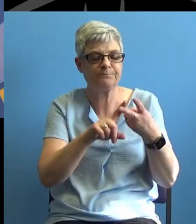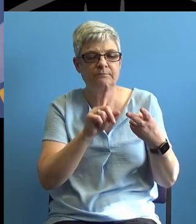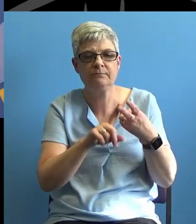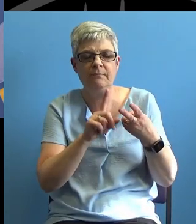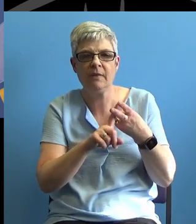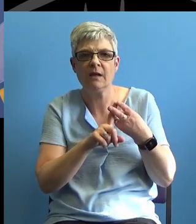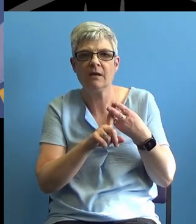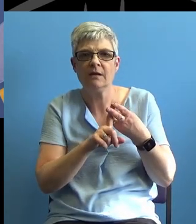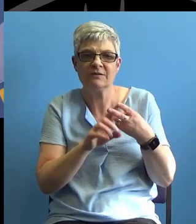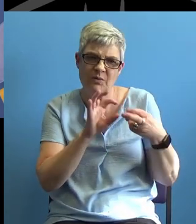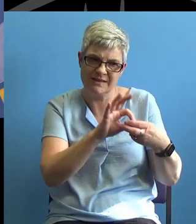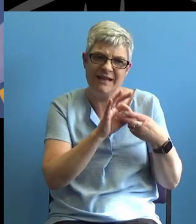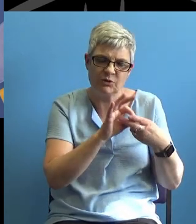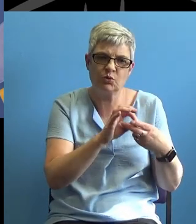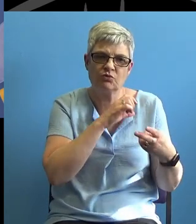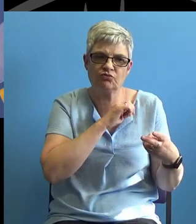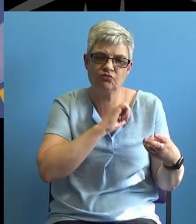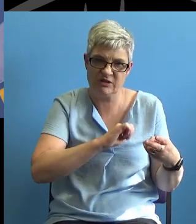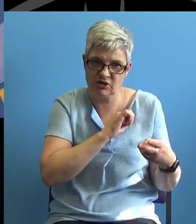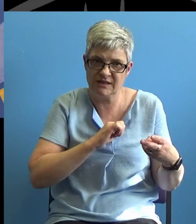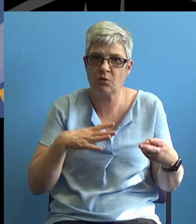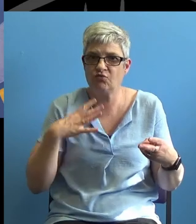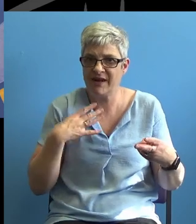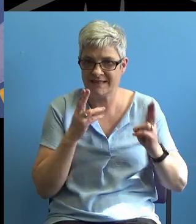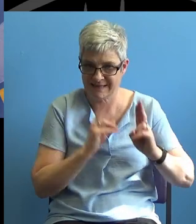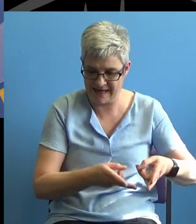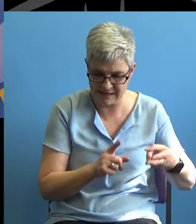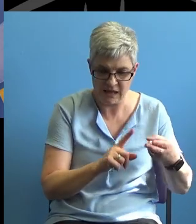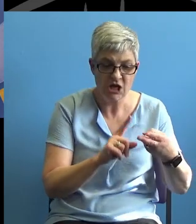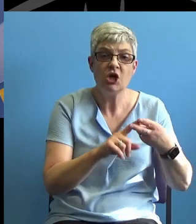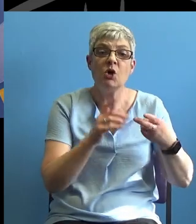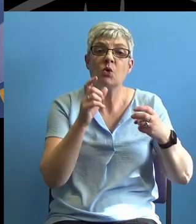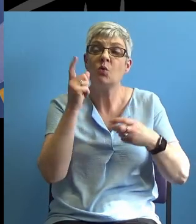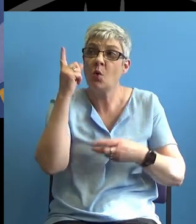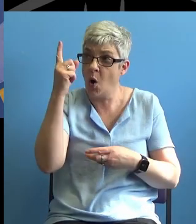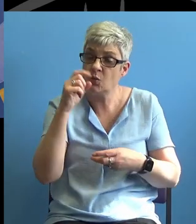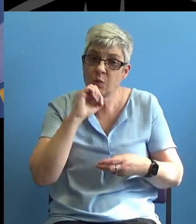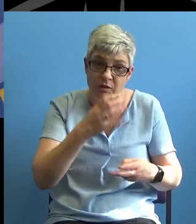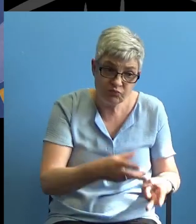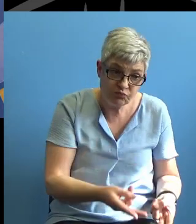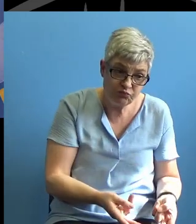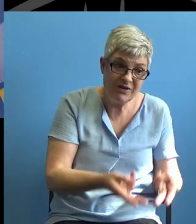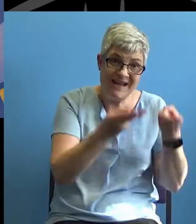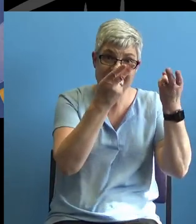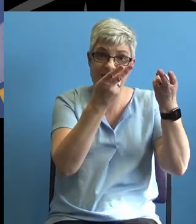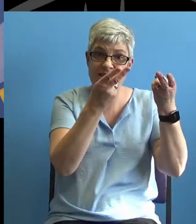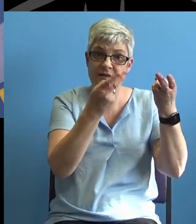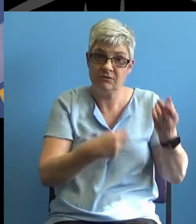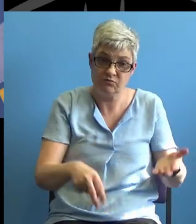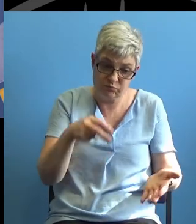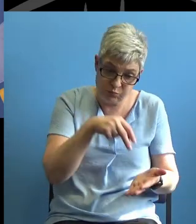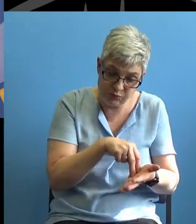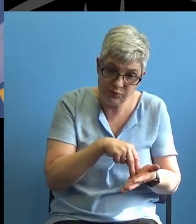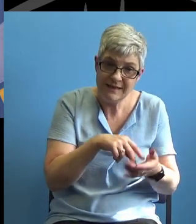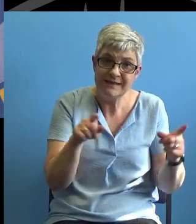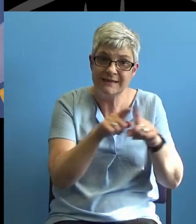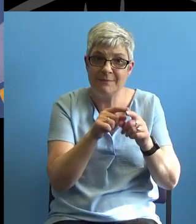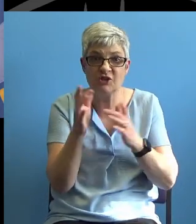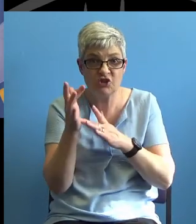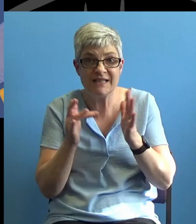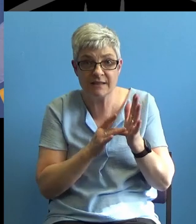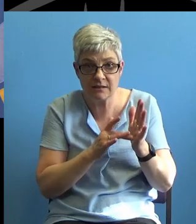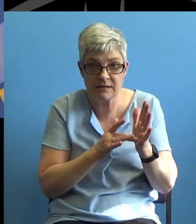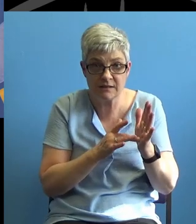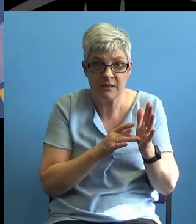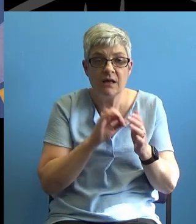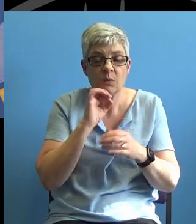And the second related to the Christians who had died. God will raise them, Paul says, just as he raised Jesus from death.